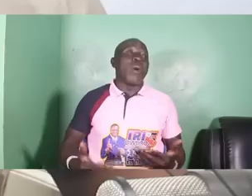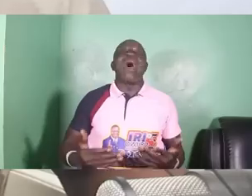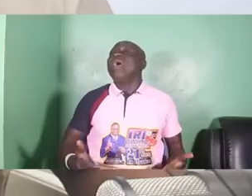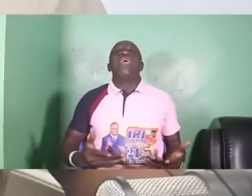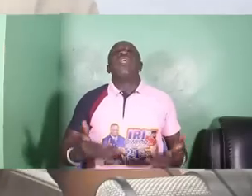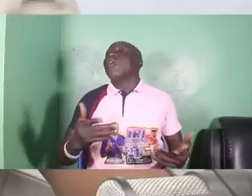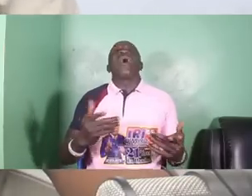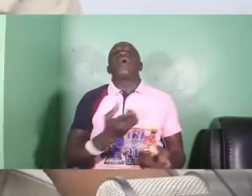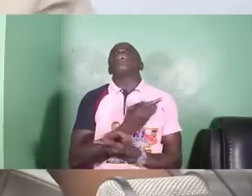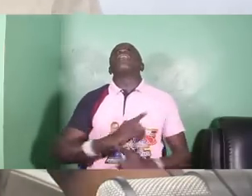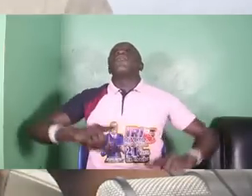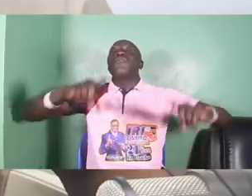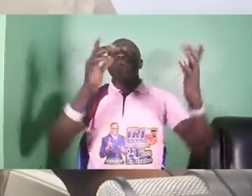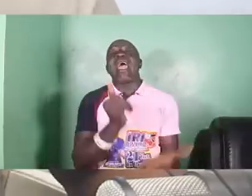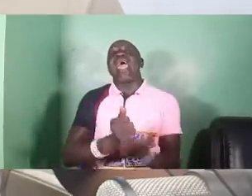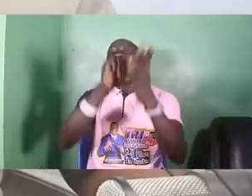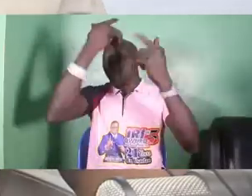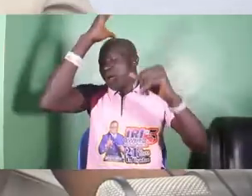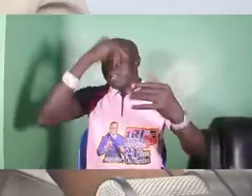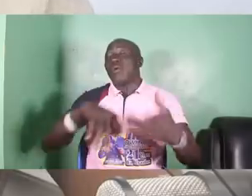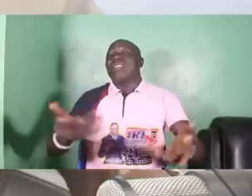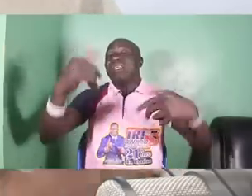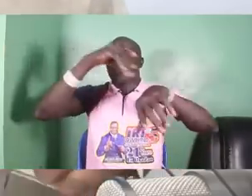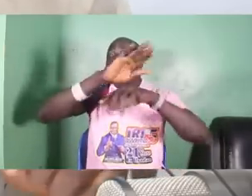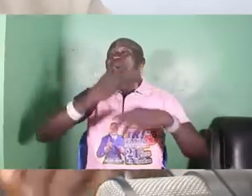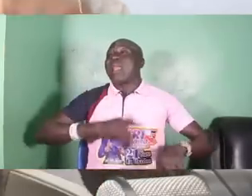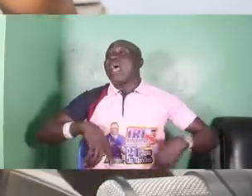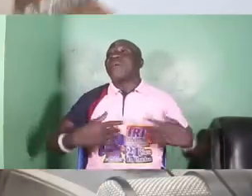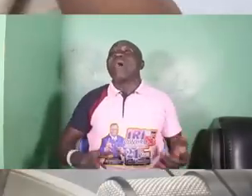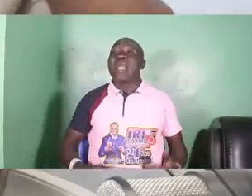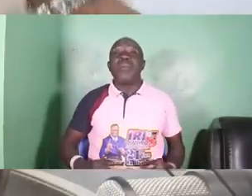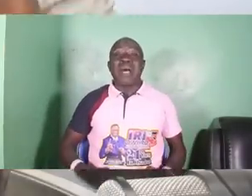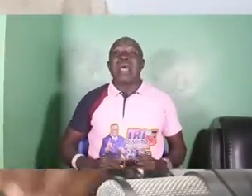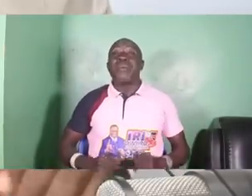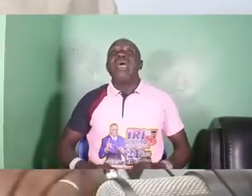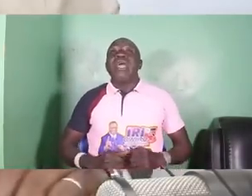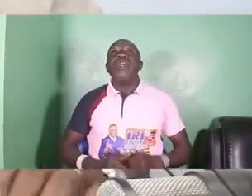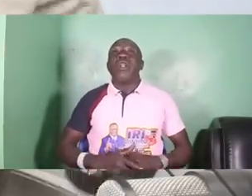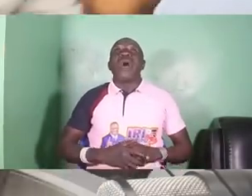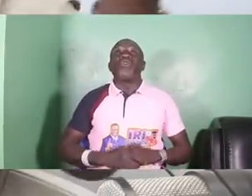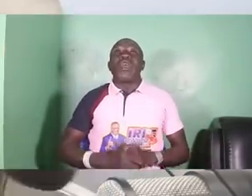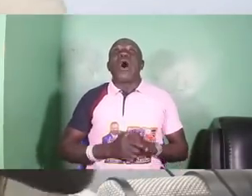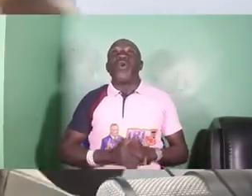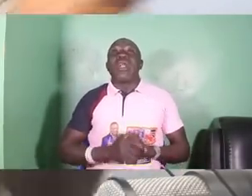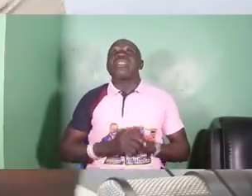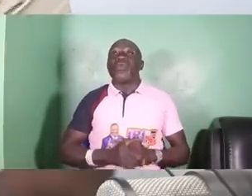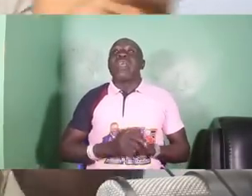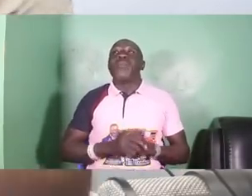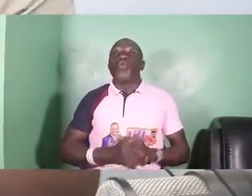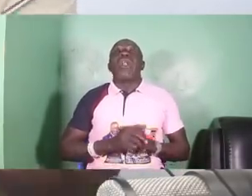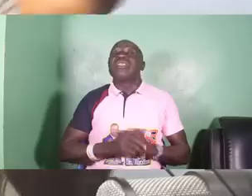láfra kò tẹ̀ ẹ má dúdà rà ṣé ní bàgbọ́nsọ̀ ràdé àpapọ̀